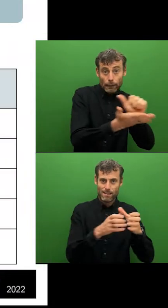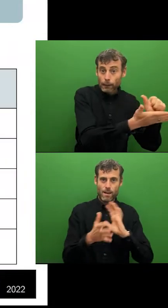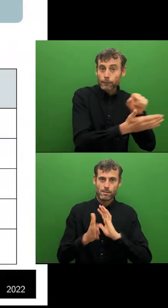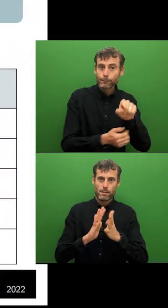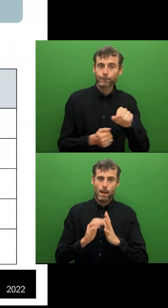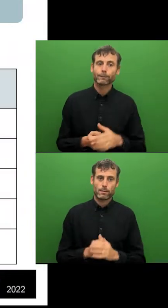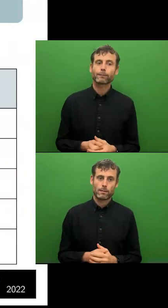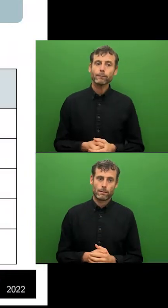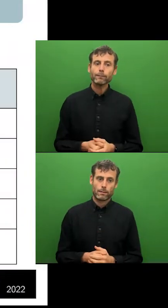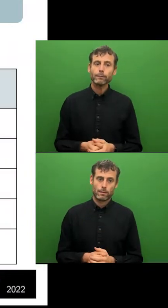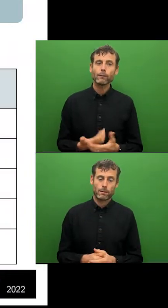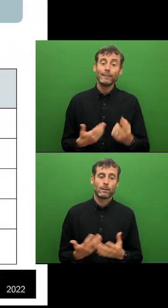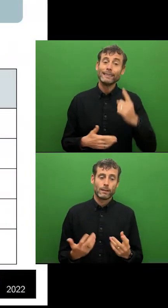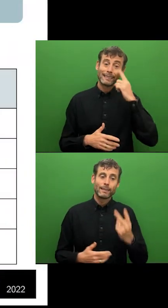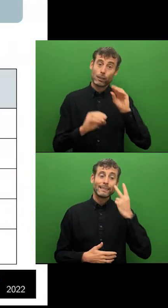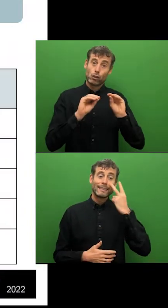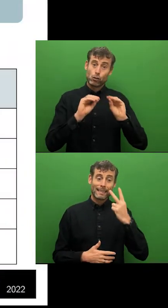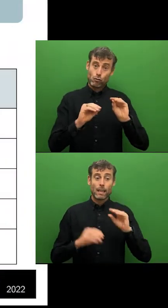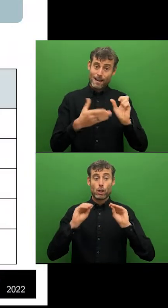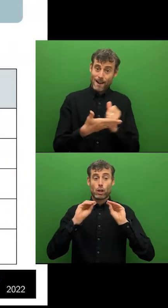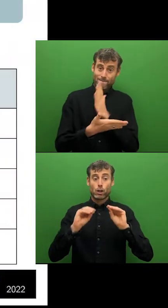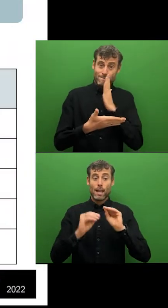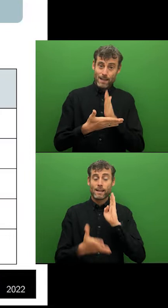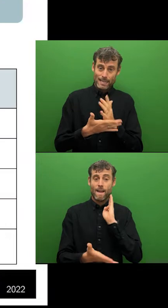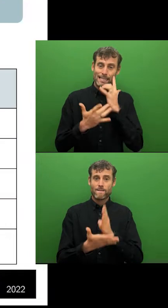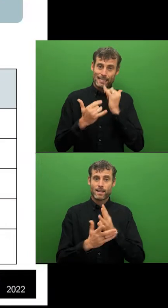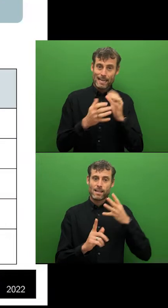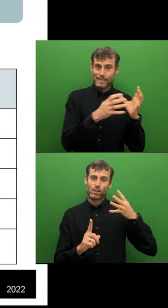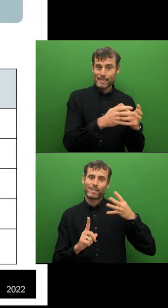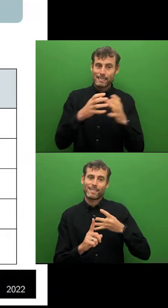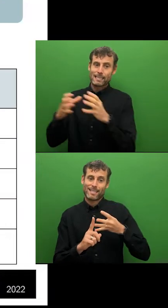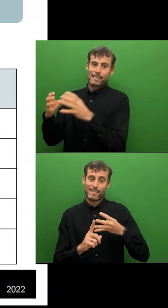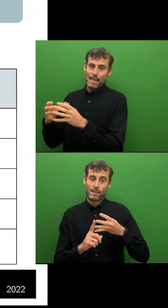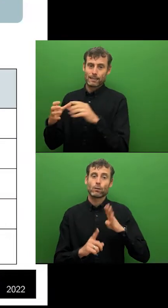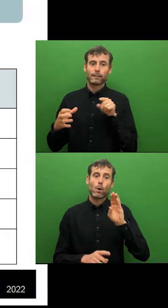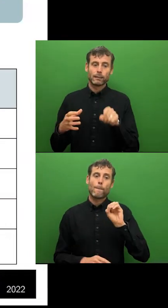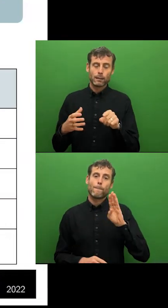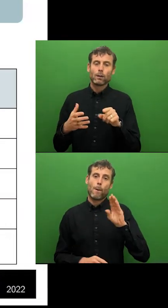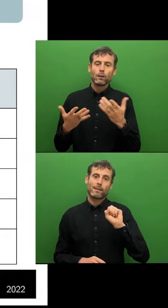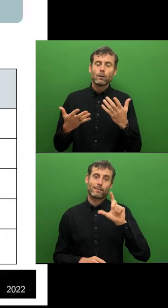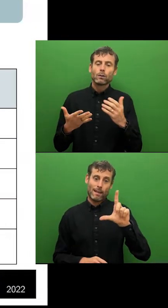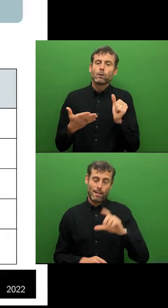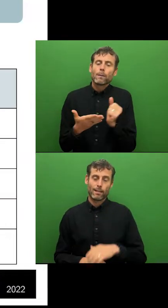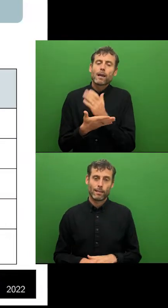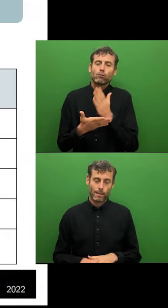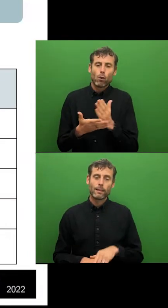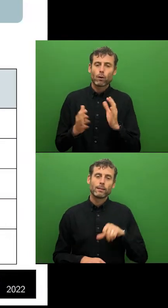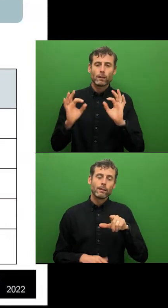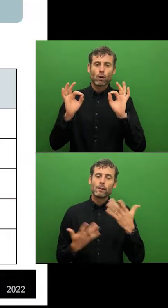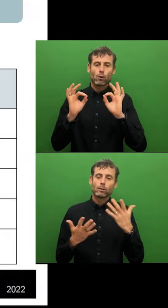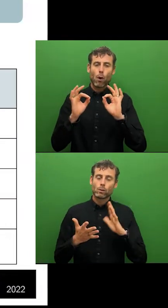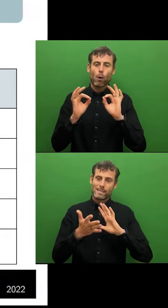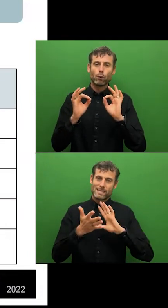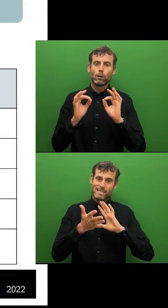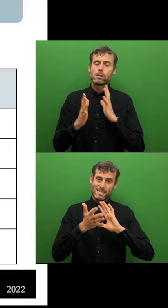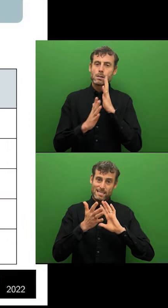The train, validation, and test splits of BobSL are based on signers, such that there is no signer overlap between the splits to allow